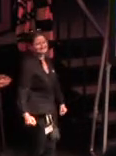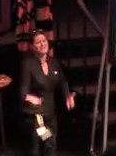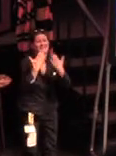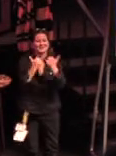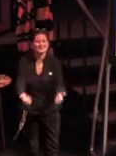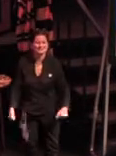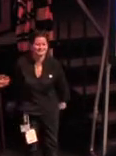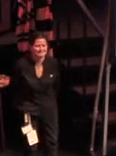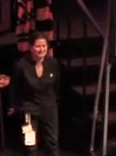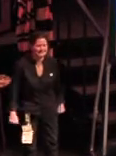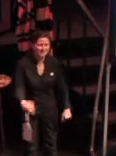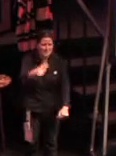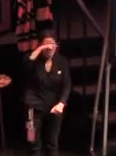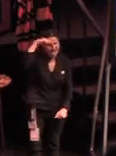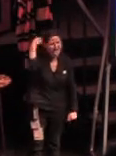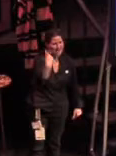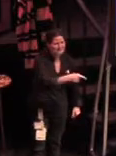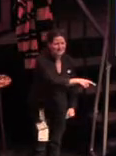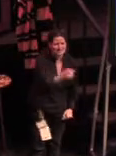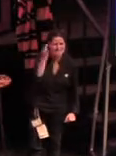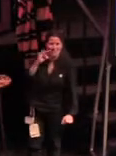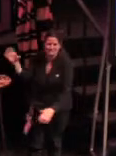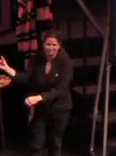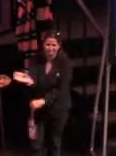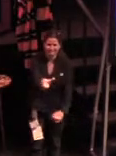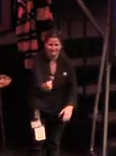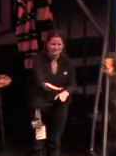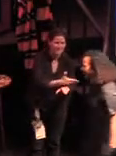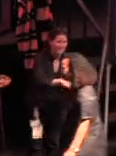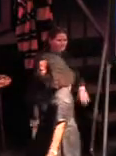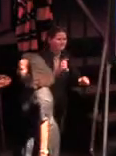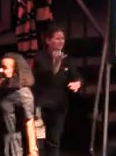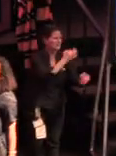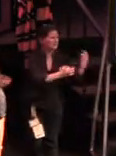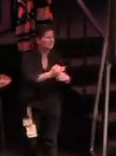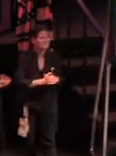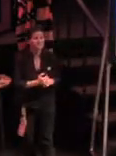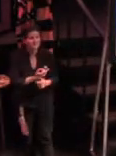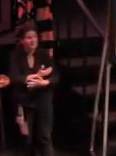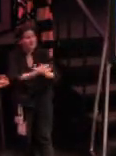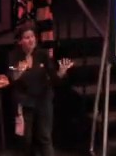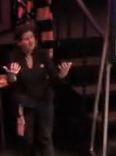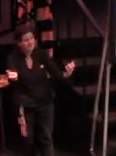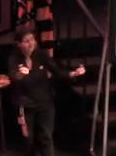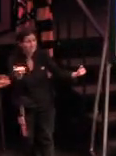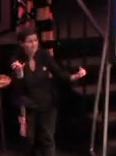Thank you. It's very hot up here. I'm going to get some water before I do questions. Does anyone have any